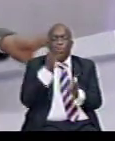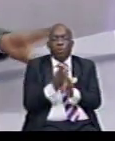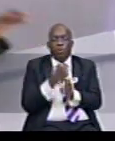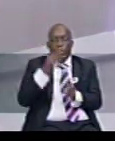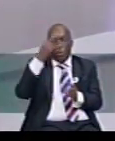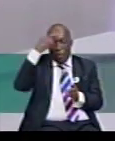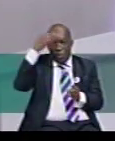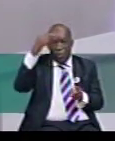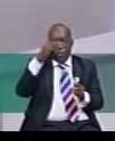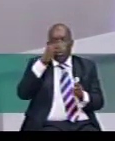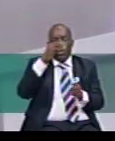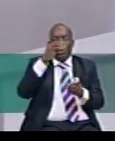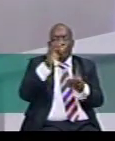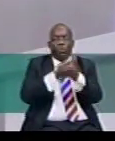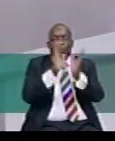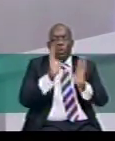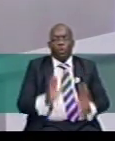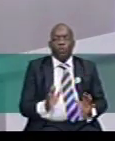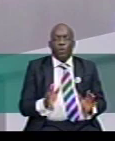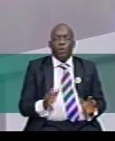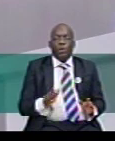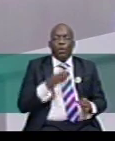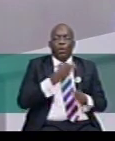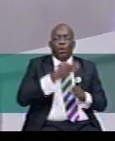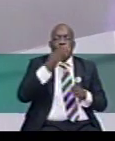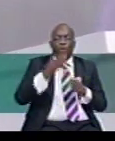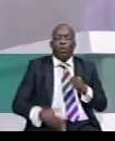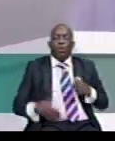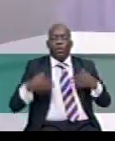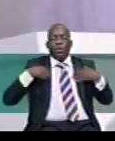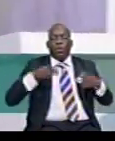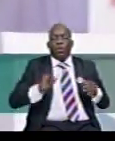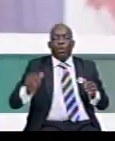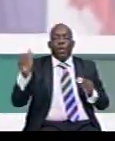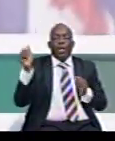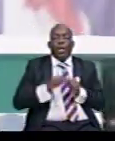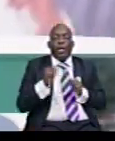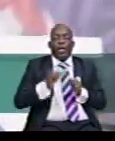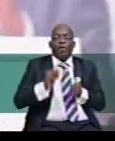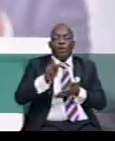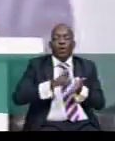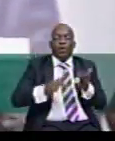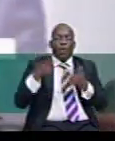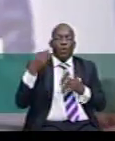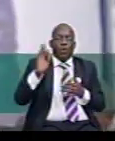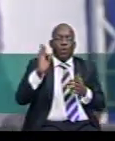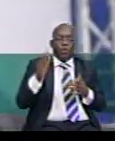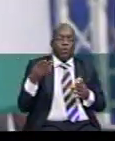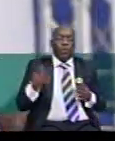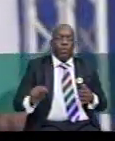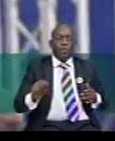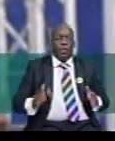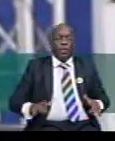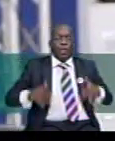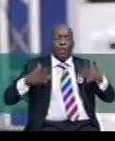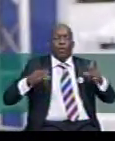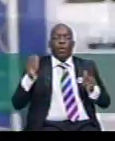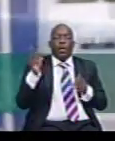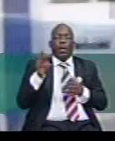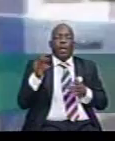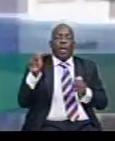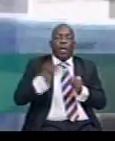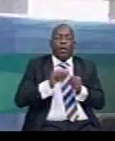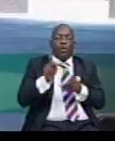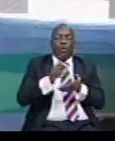believers. Holistic healing. That is, every part of your life, every part of your profession,